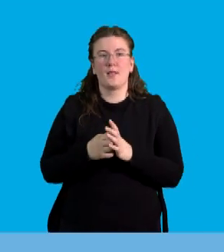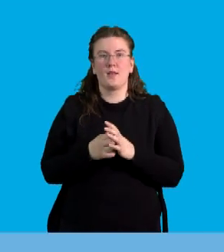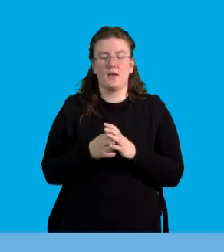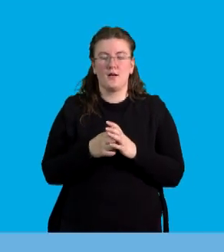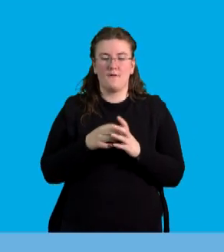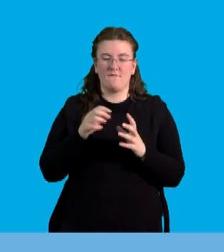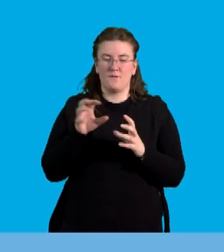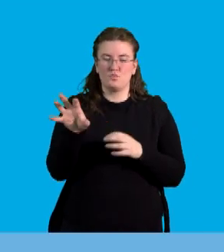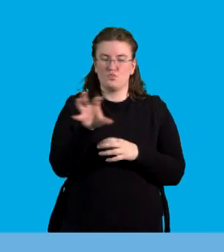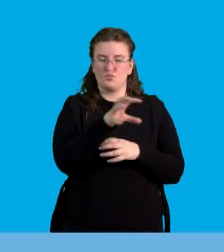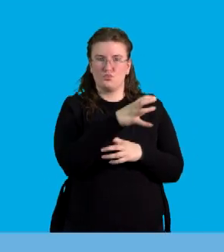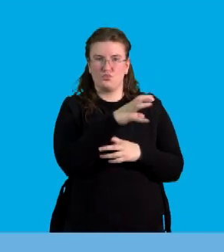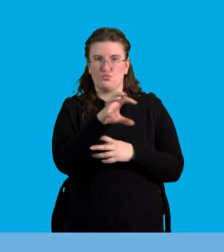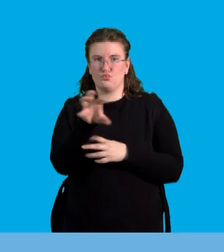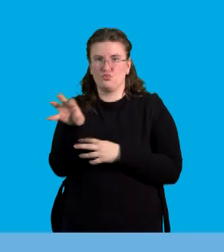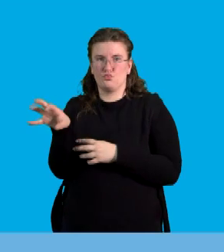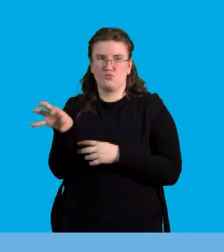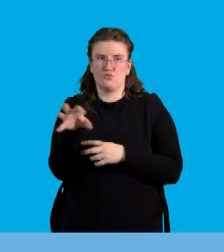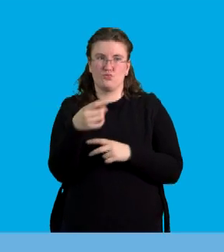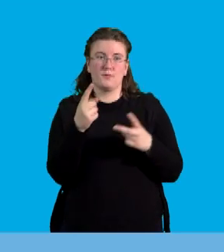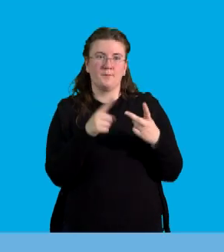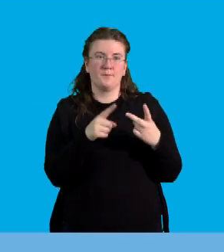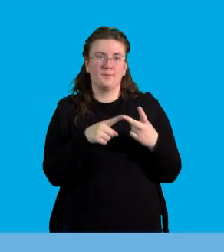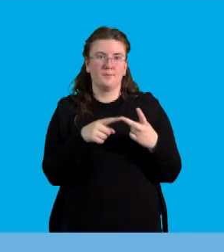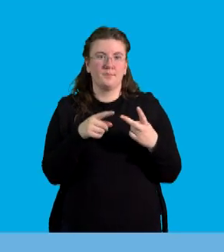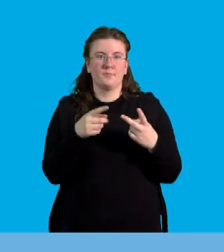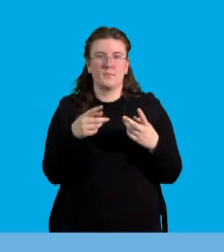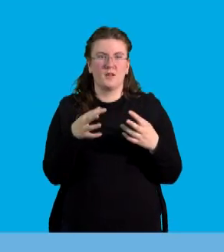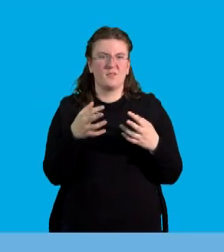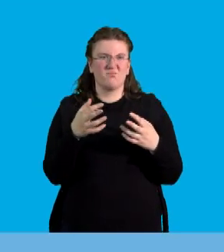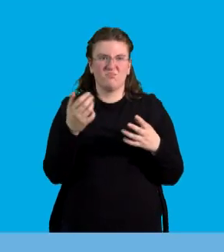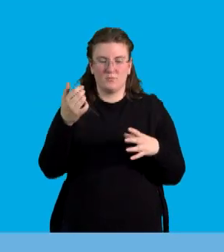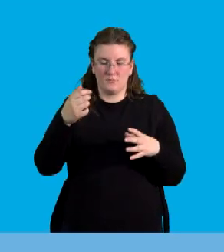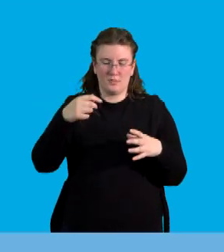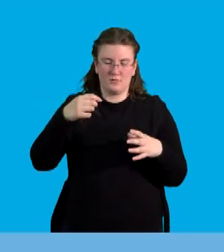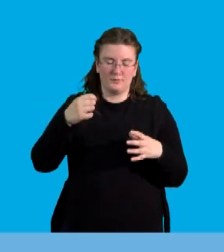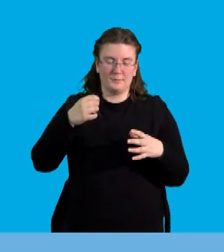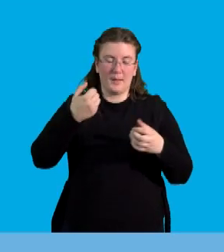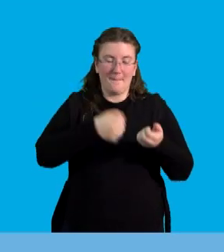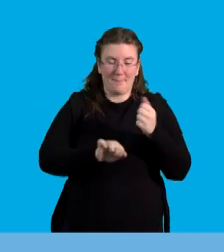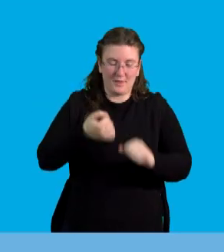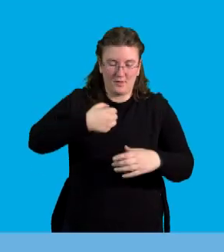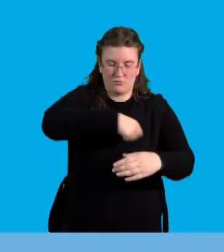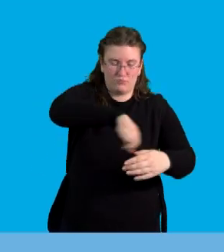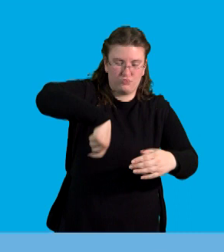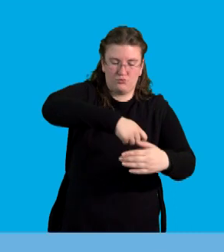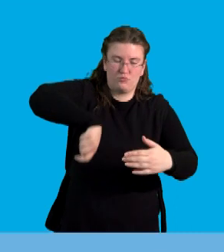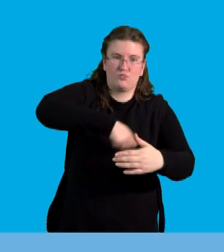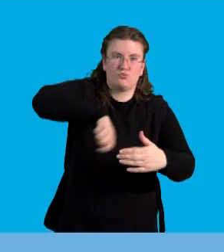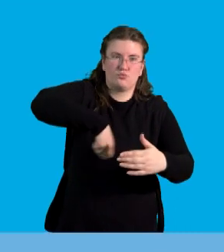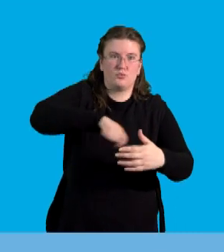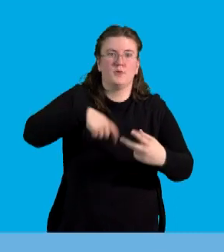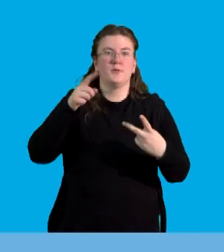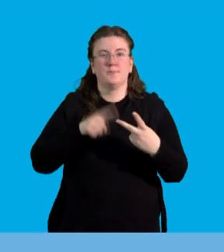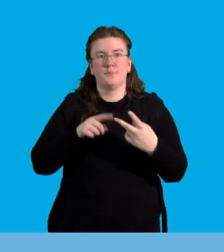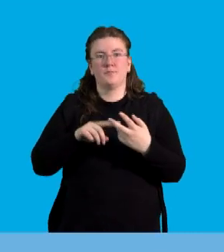the washing machines, and tumble dryers contain a coil that has a low resistance wire, in which electrical energy is going to